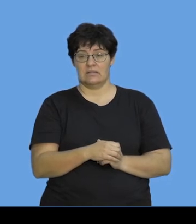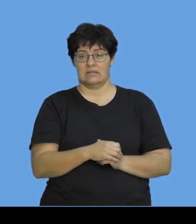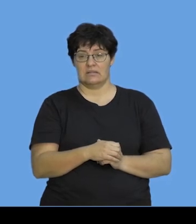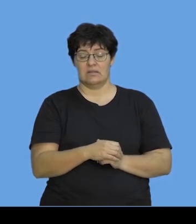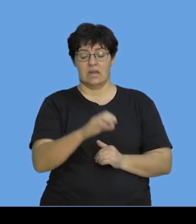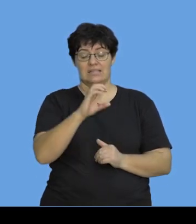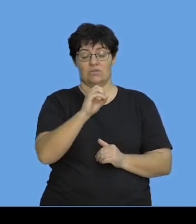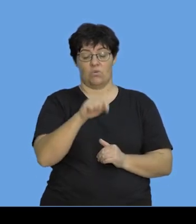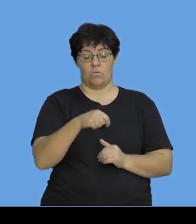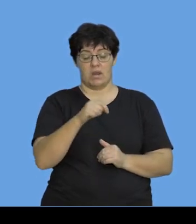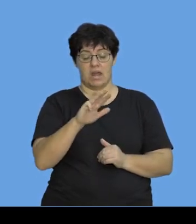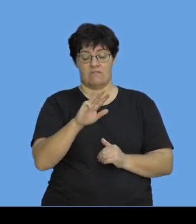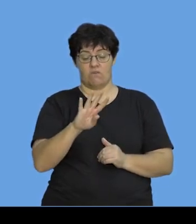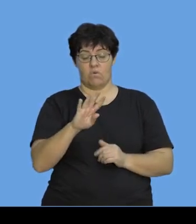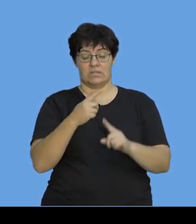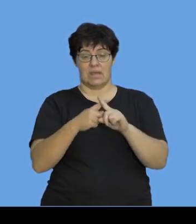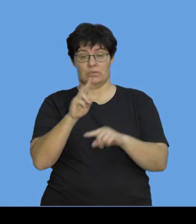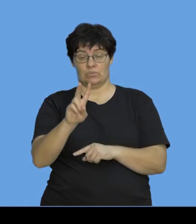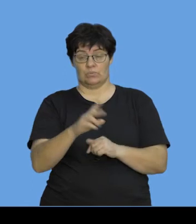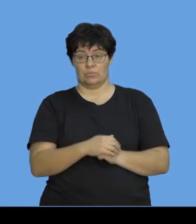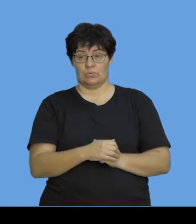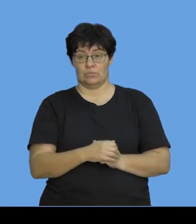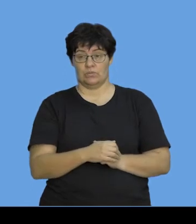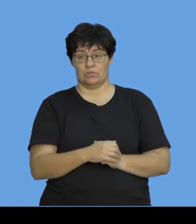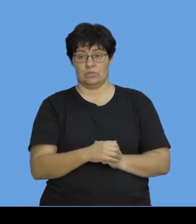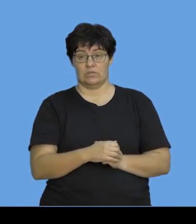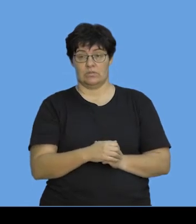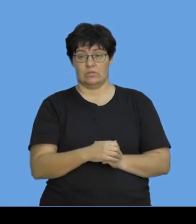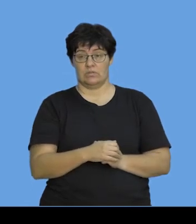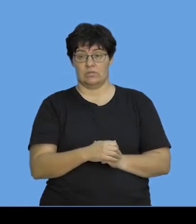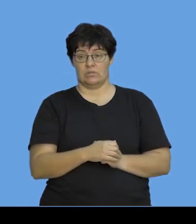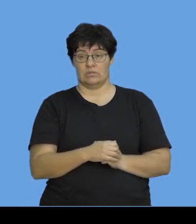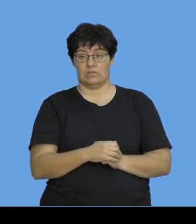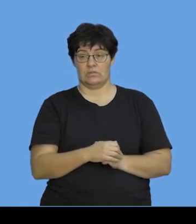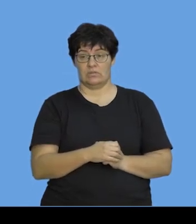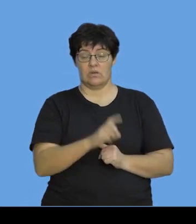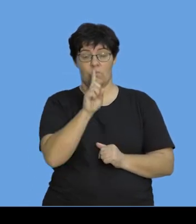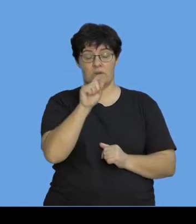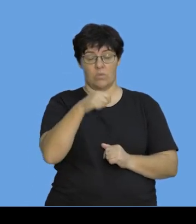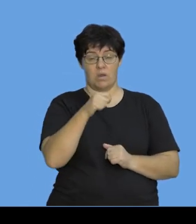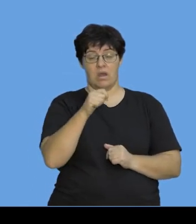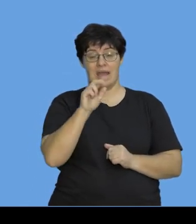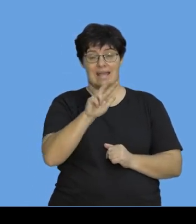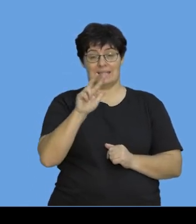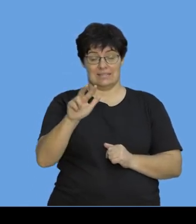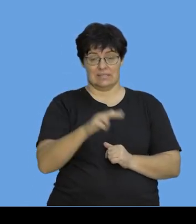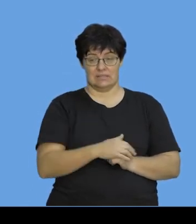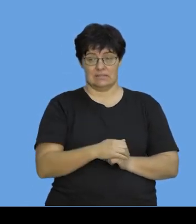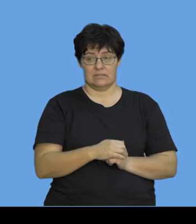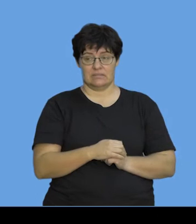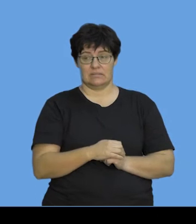0.94 multiplied by 2. This is the number of moles, which is 1.88. So